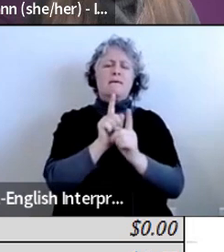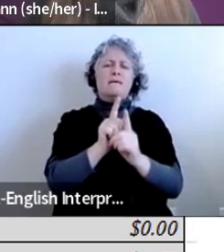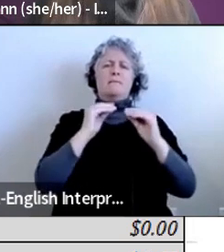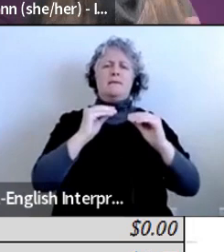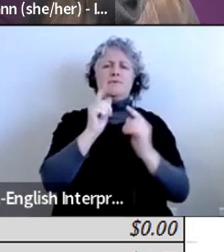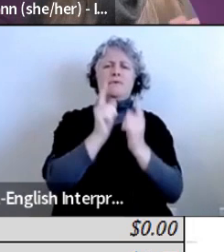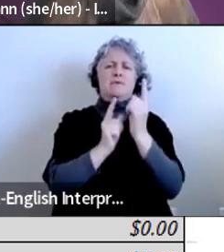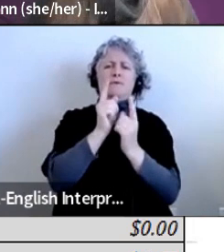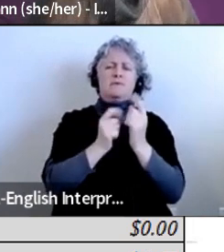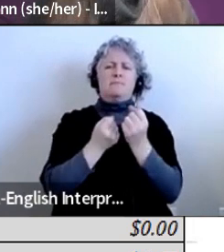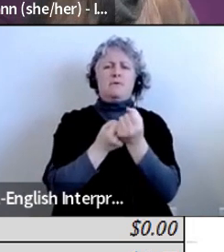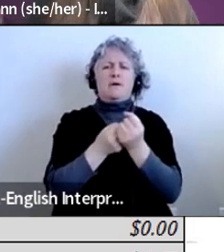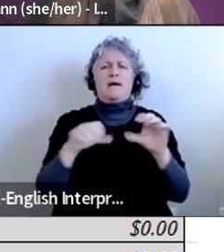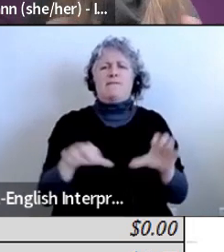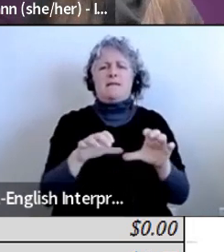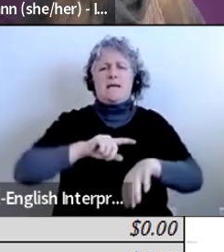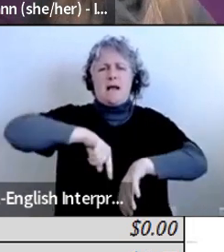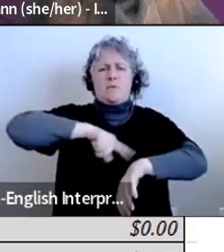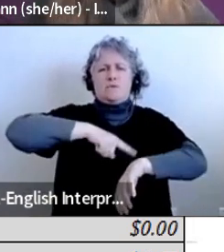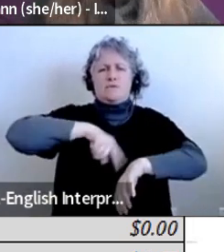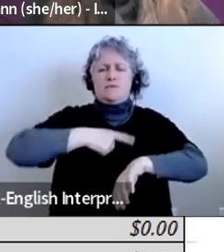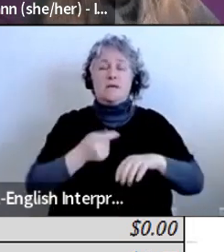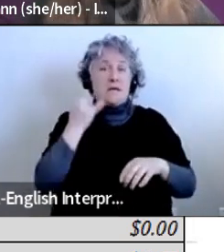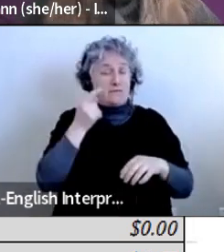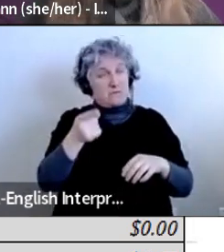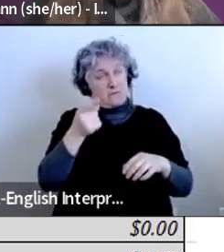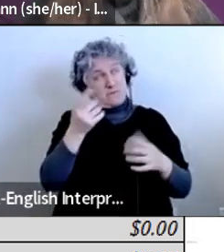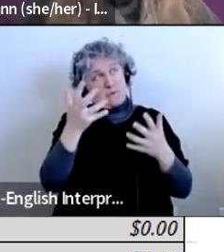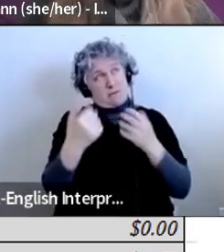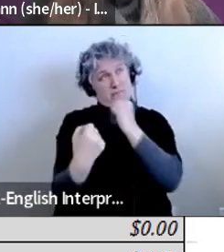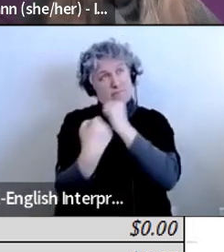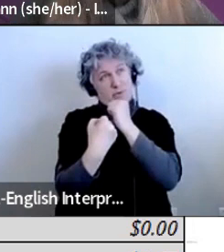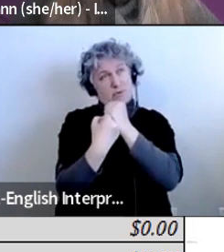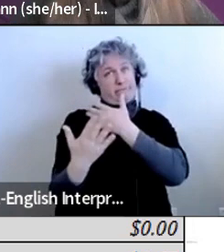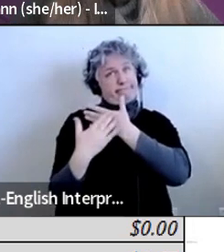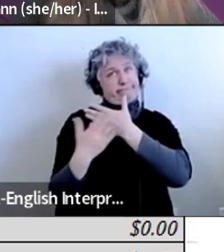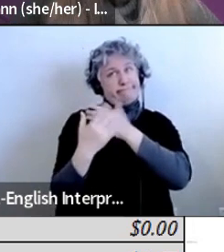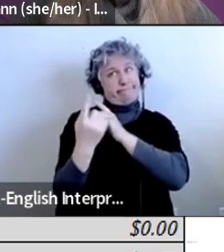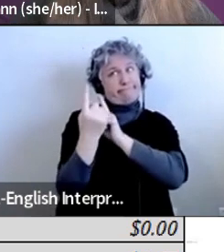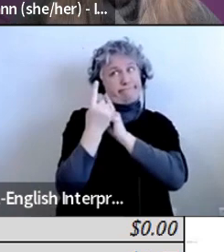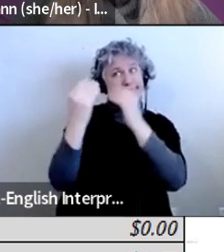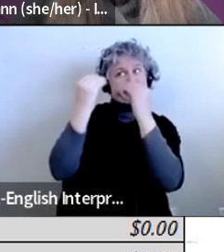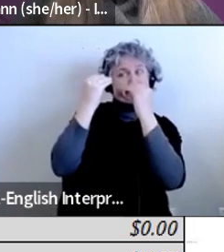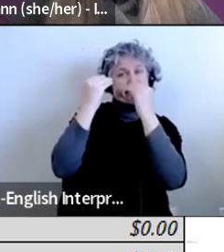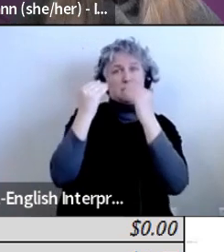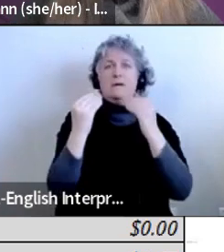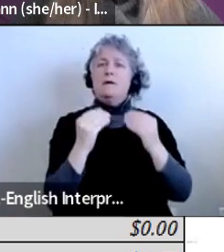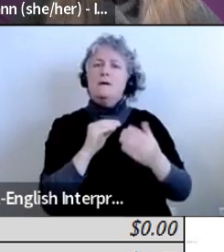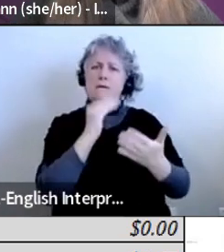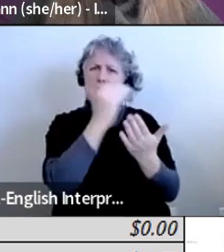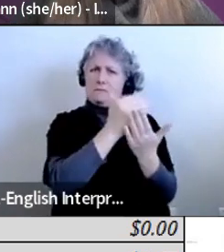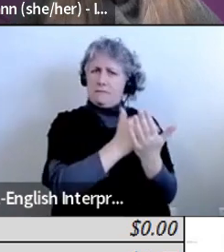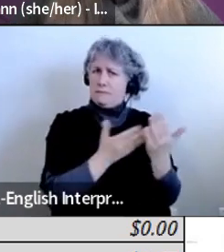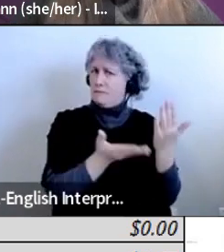hours. So if you have an idea of the types of activities that you might want mentorship support with, you can by all means put them here.